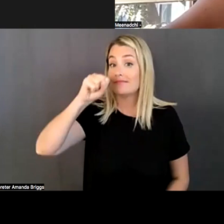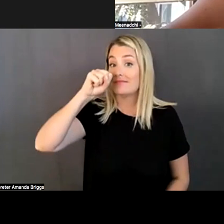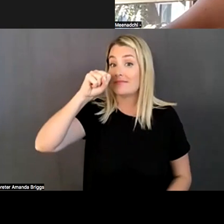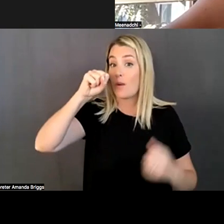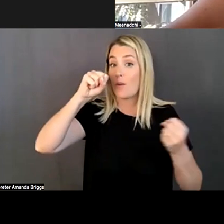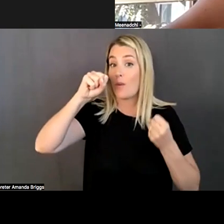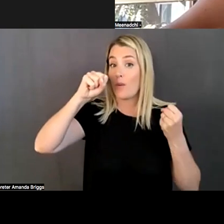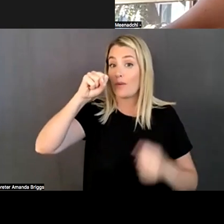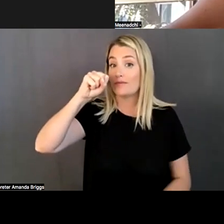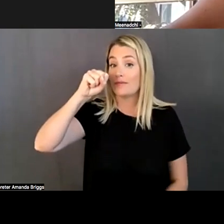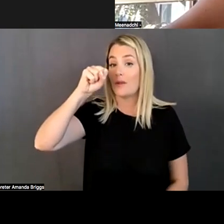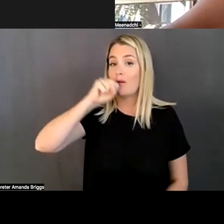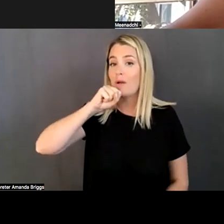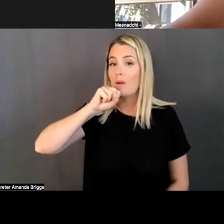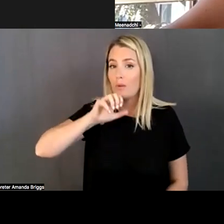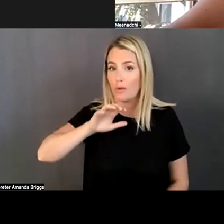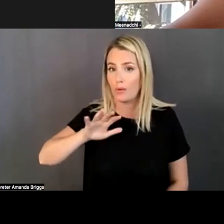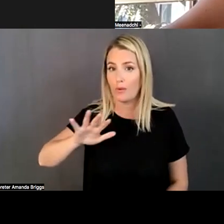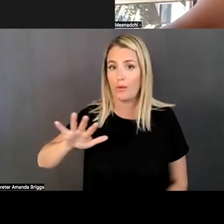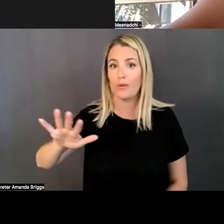and release.